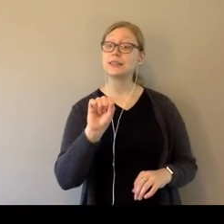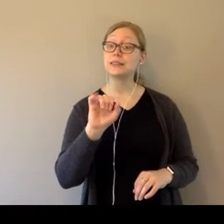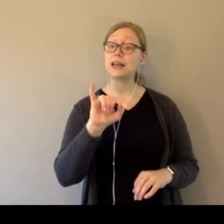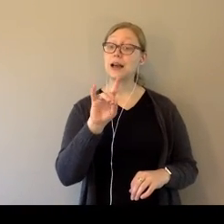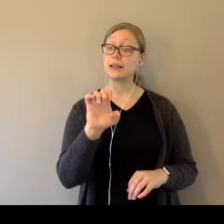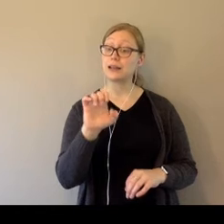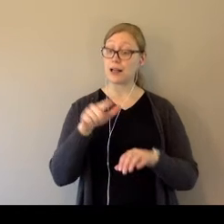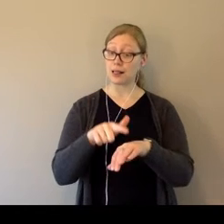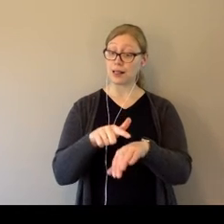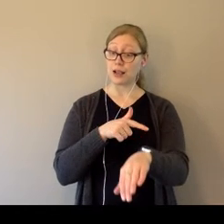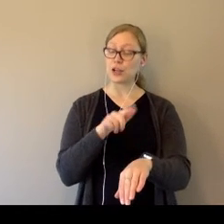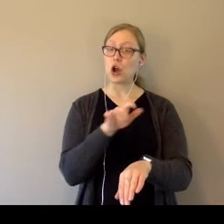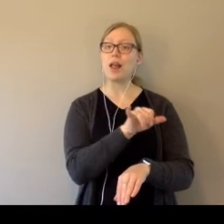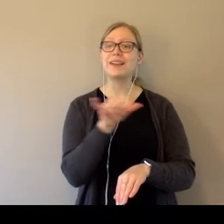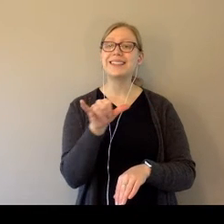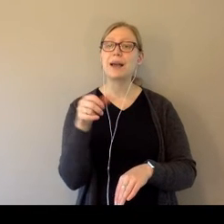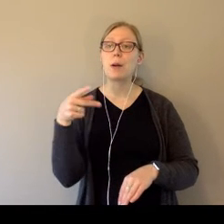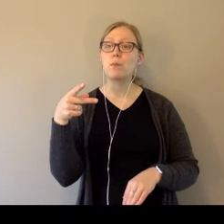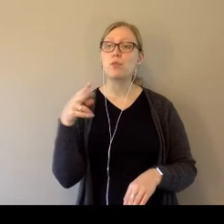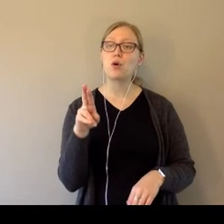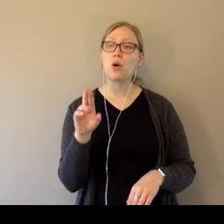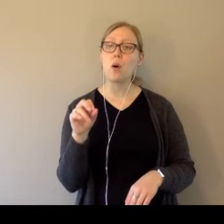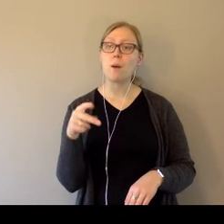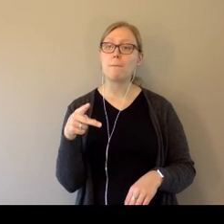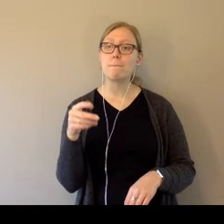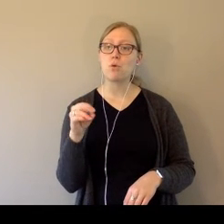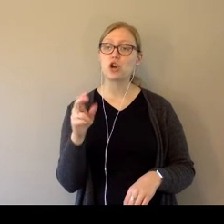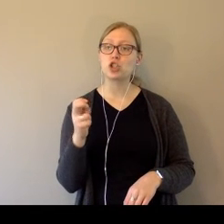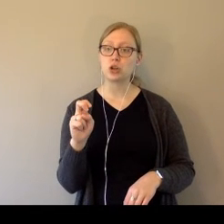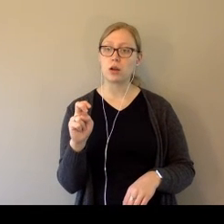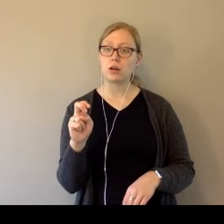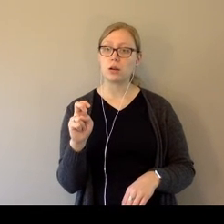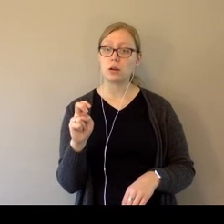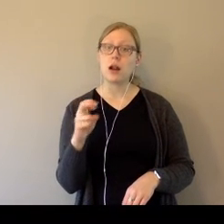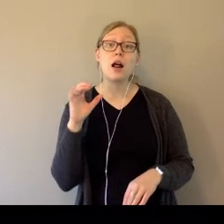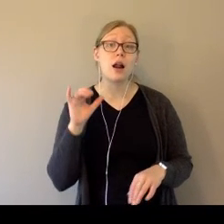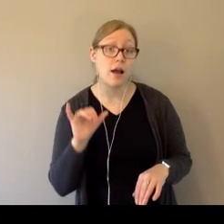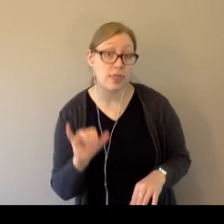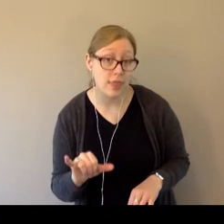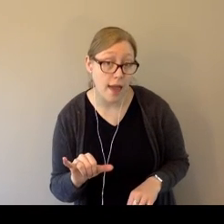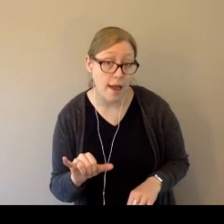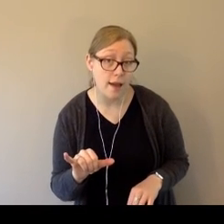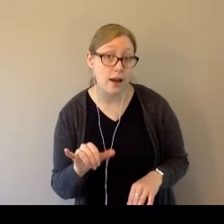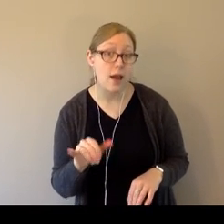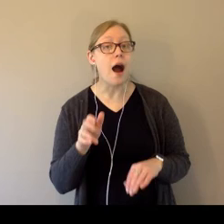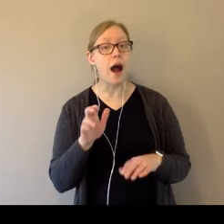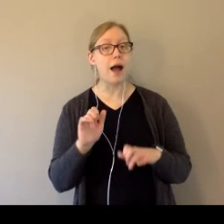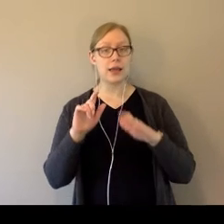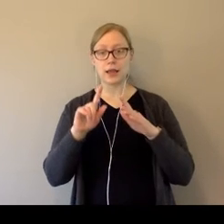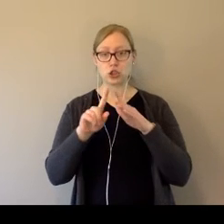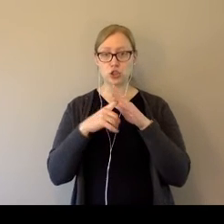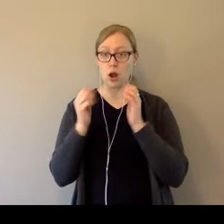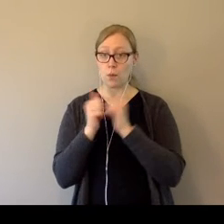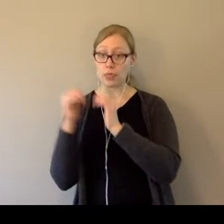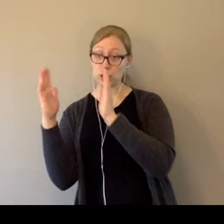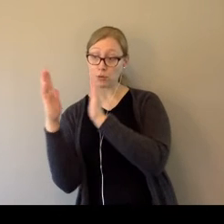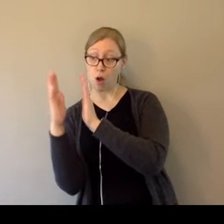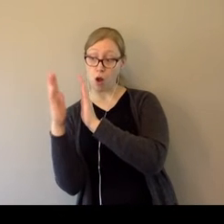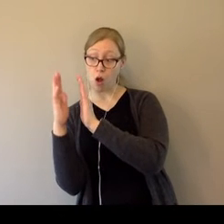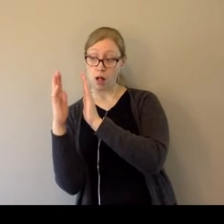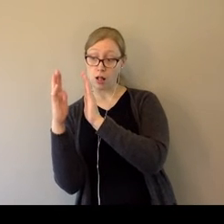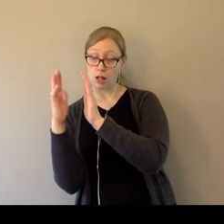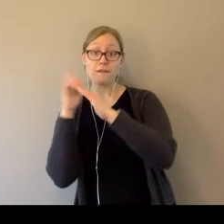you could name them in any order. I can go from in the sense that I can start at the small figure for the numerator and use